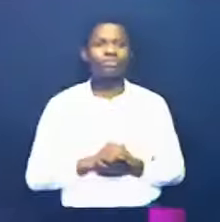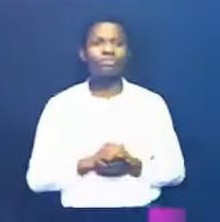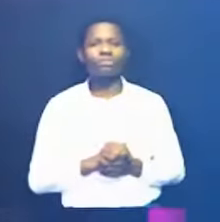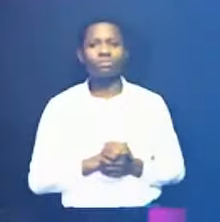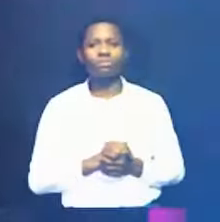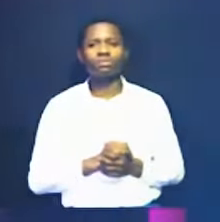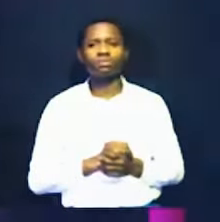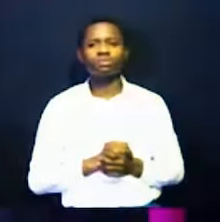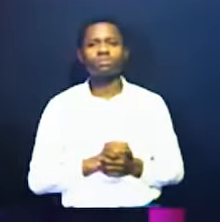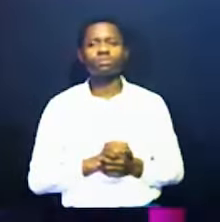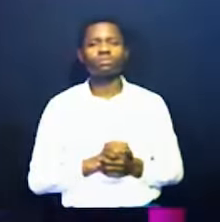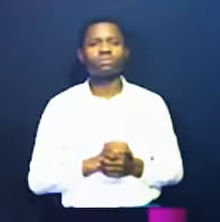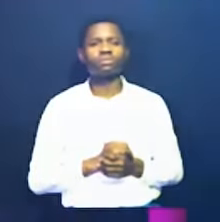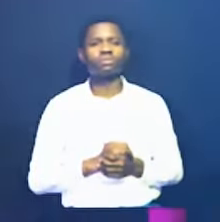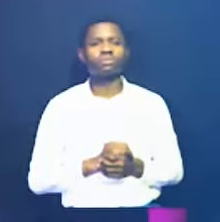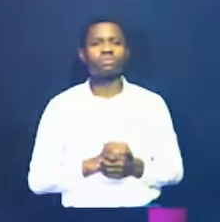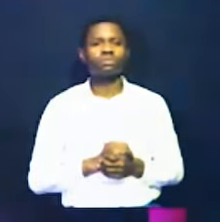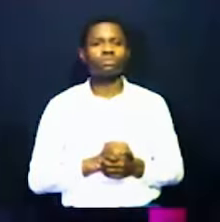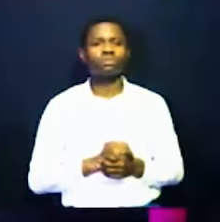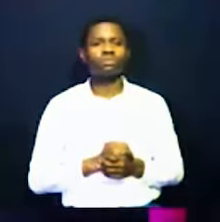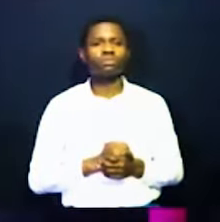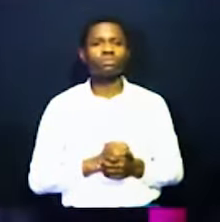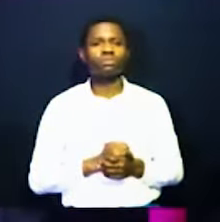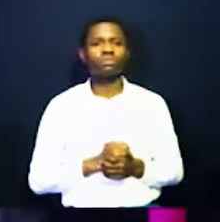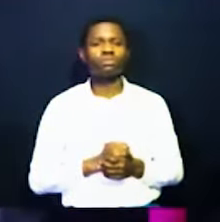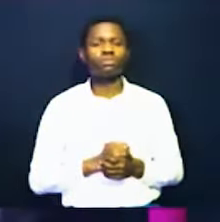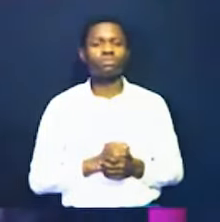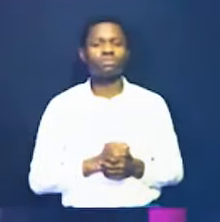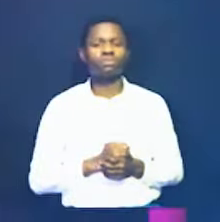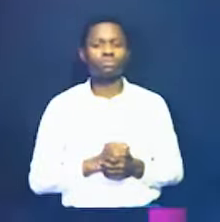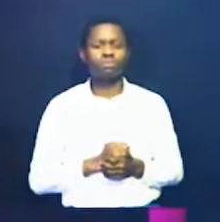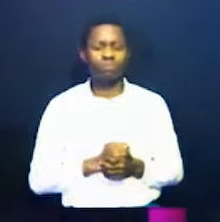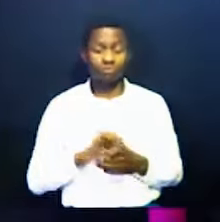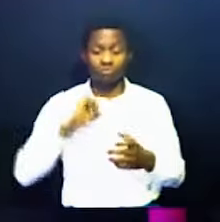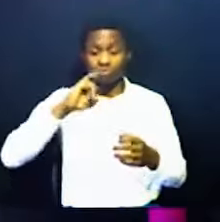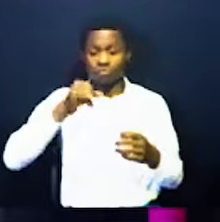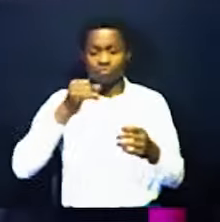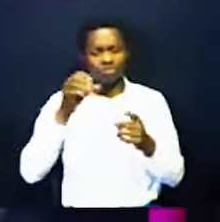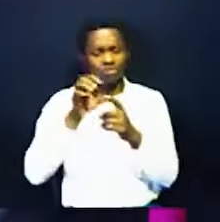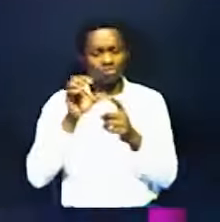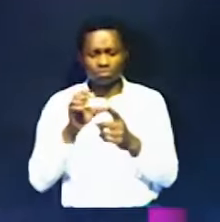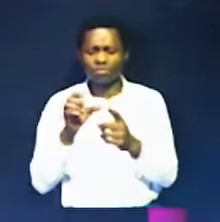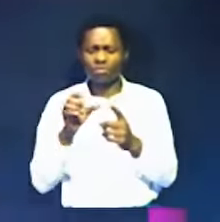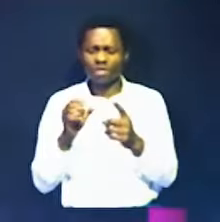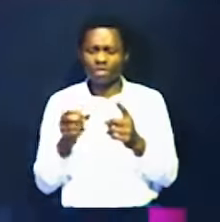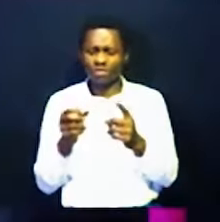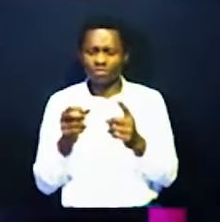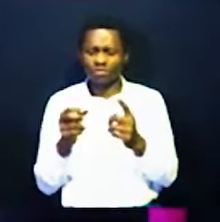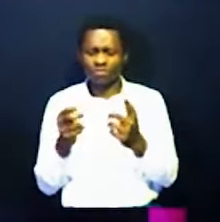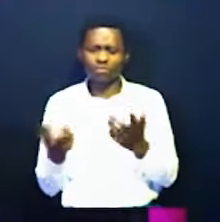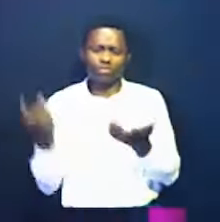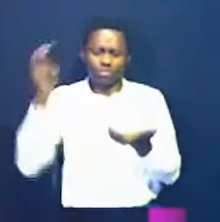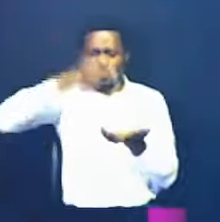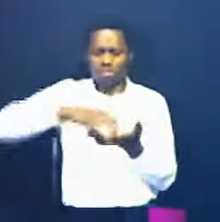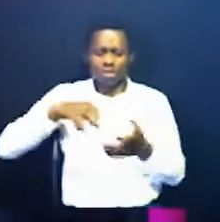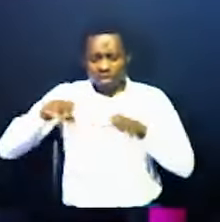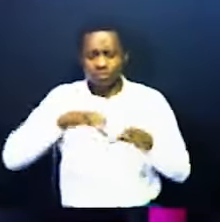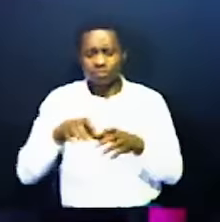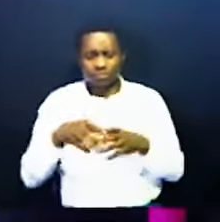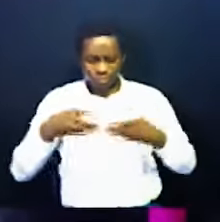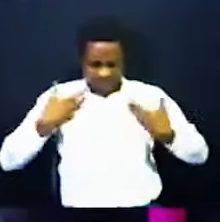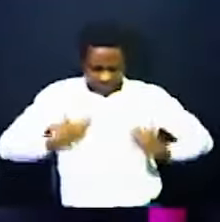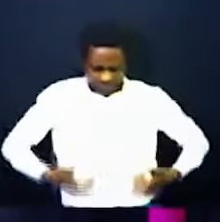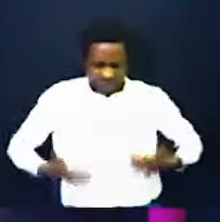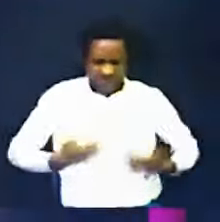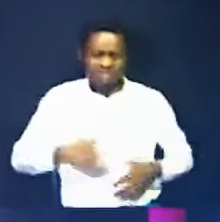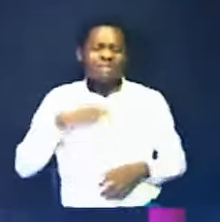watcher, Nancy Watchina, who be now found with you. Oh, twas was Jerusalem. Sorry, proper one for trono. Oh, Jerusalem, what found no